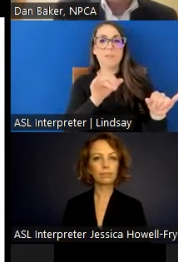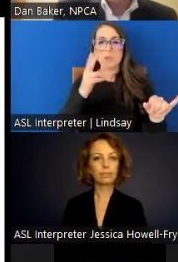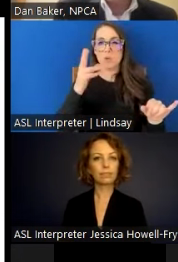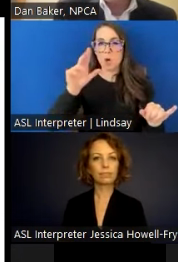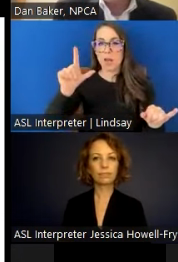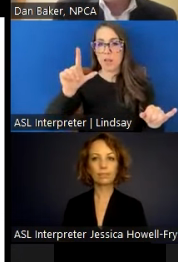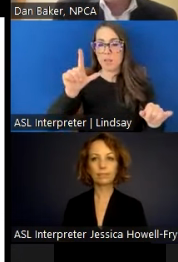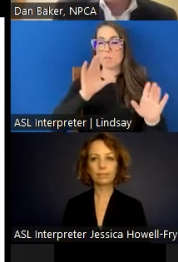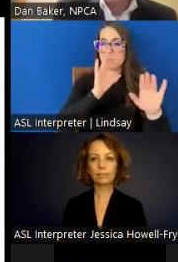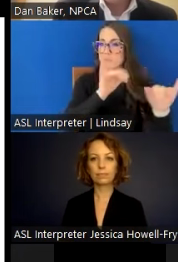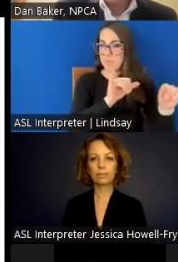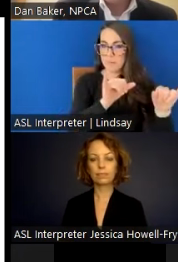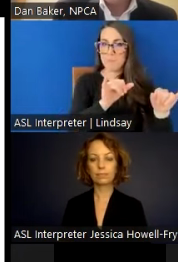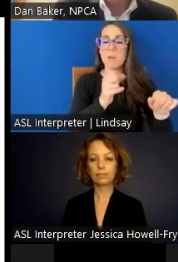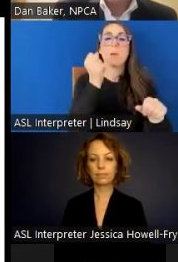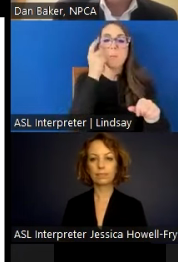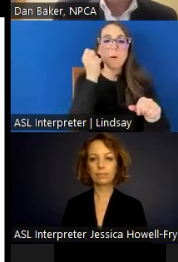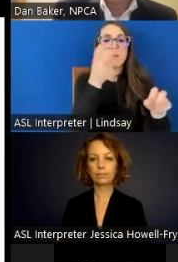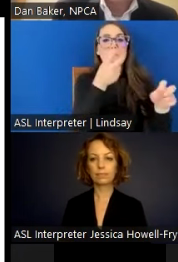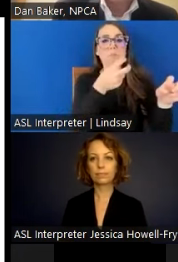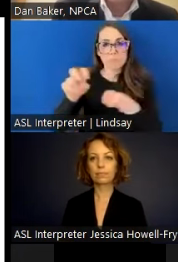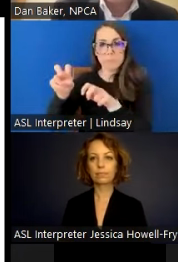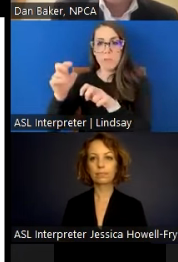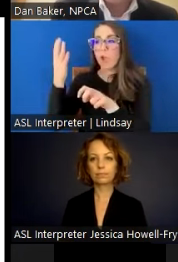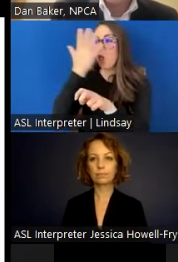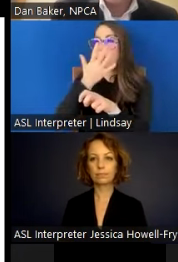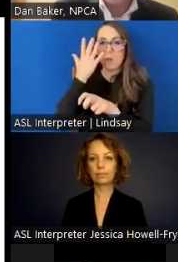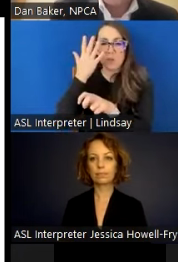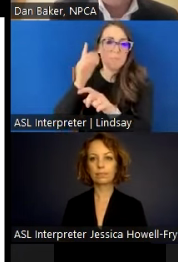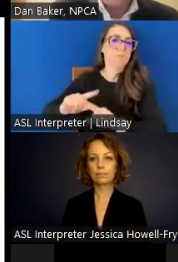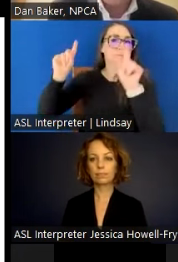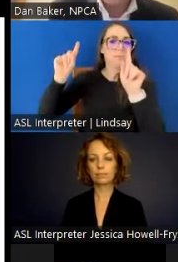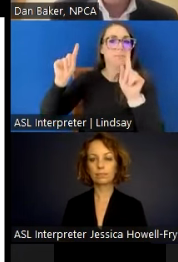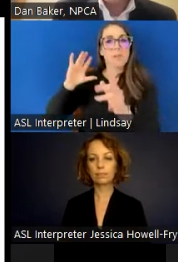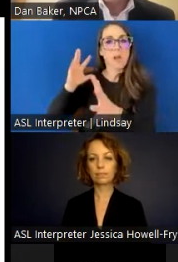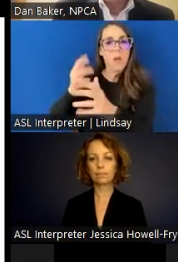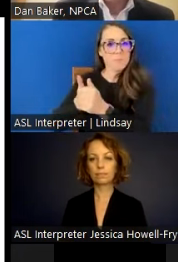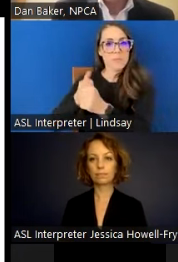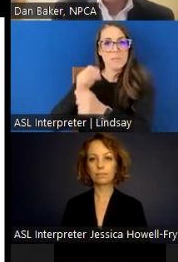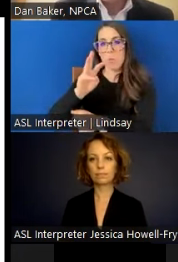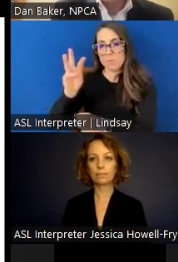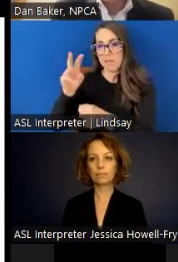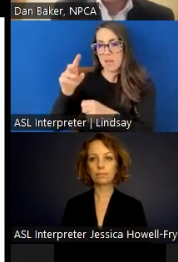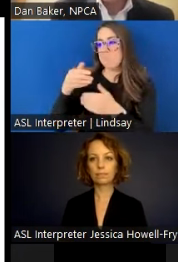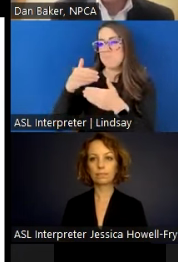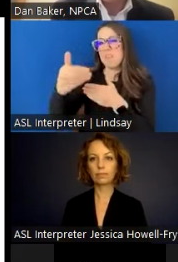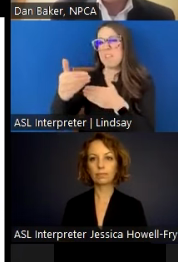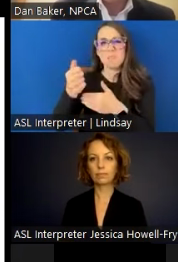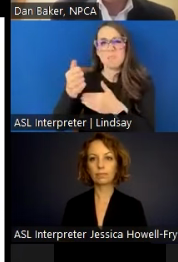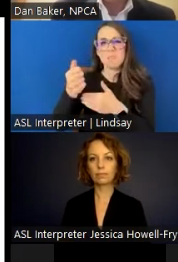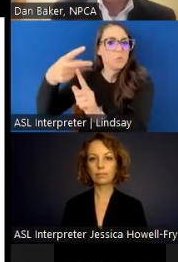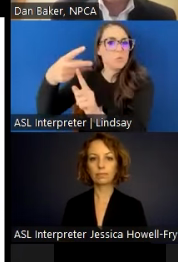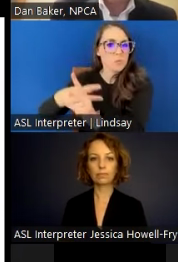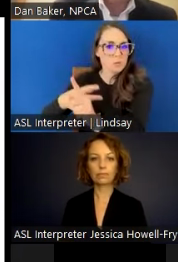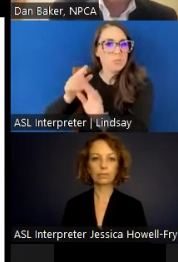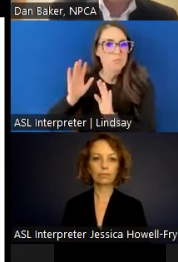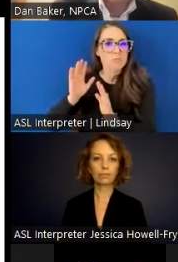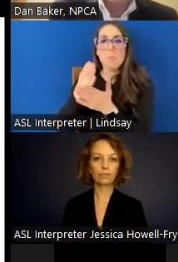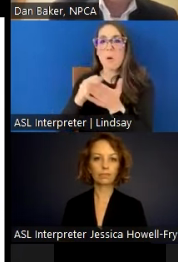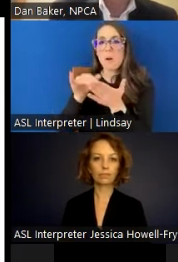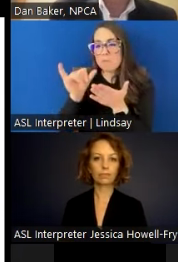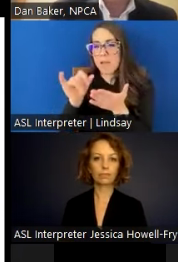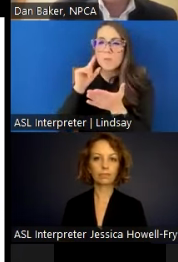a fresh look and an updated website in the next couple of months. And part of that is a new